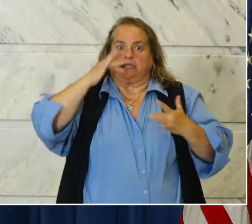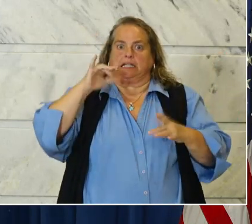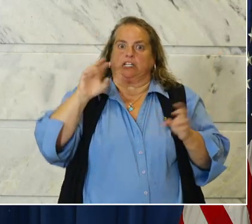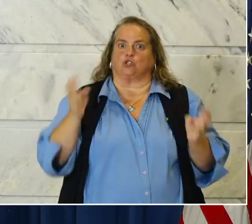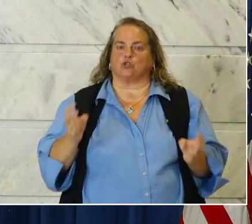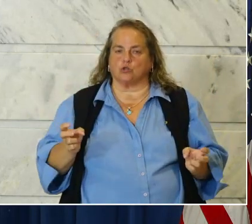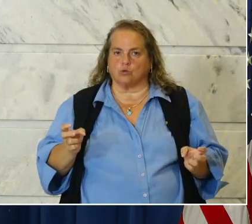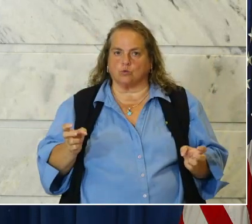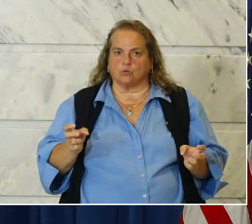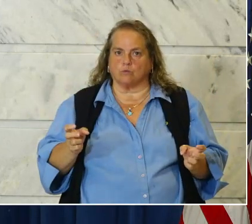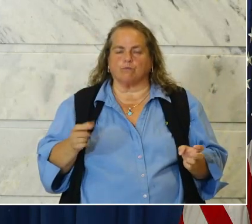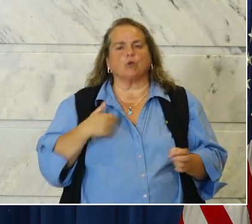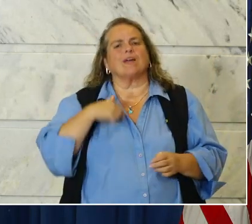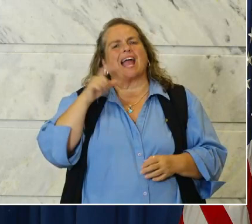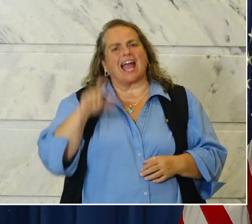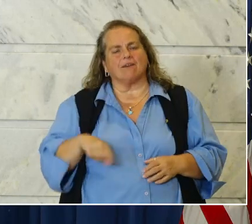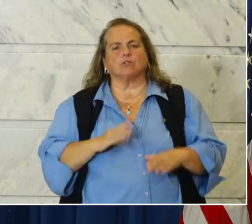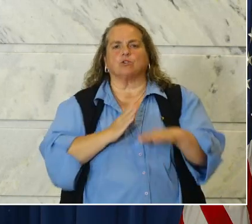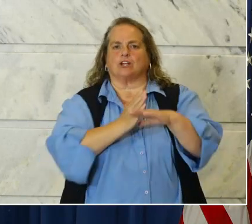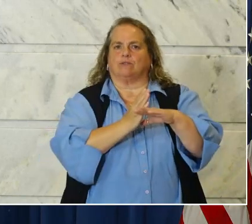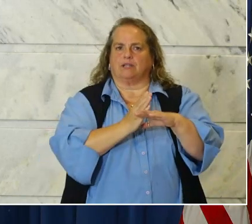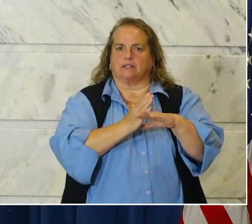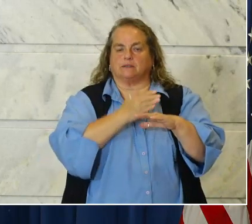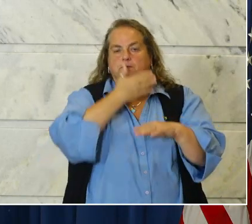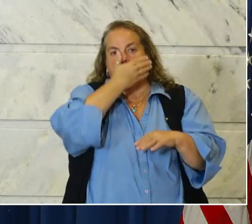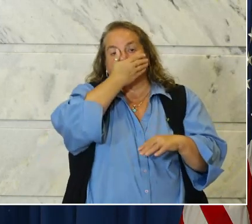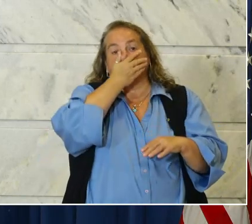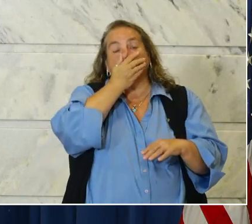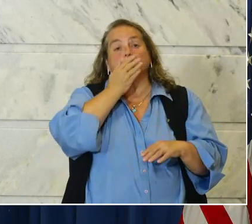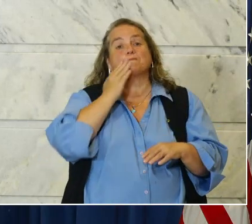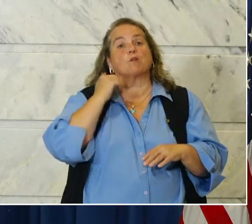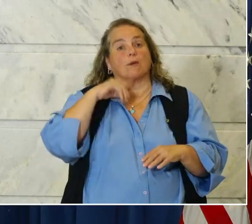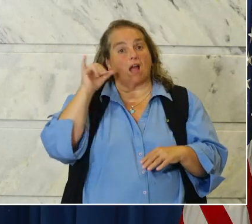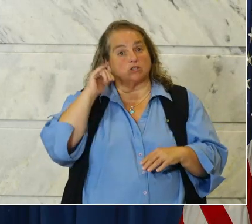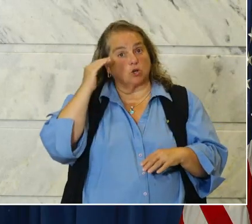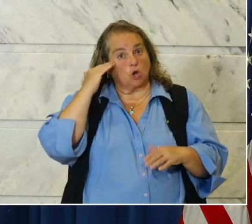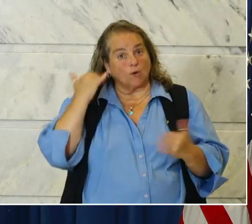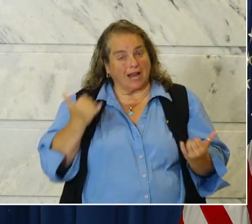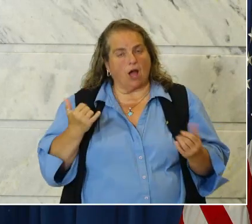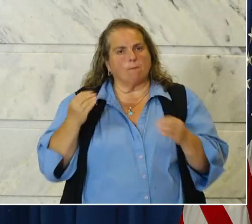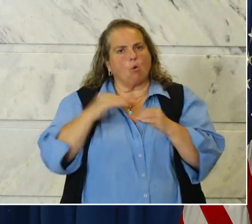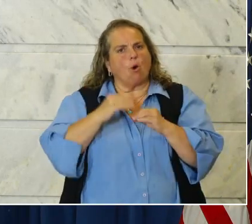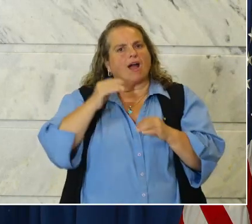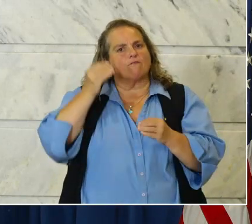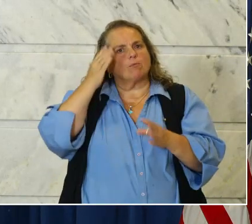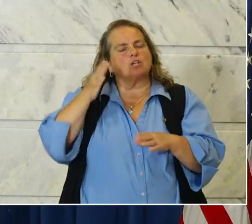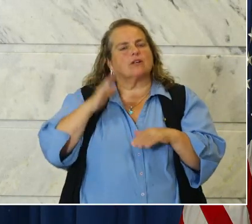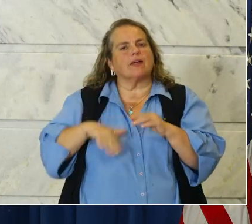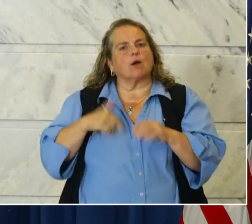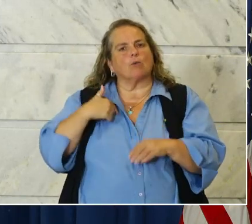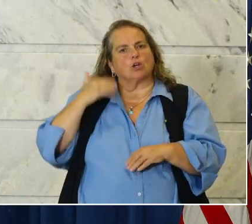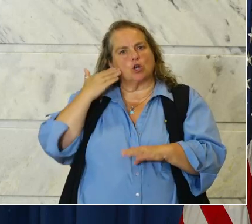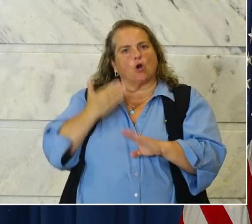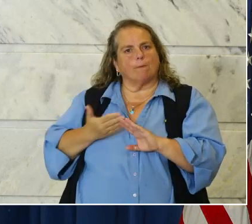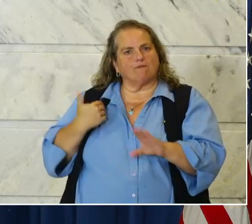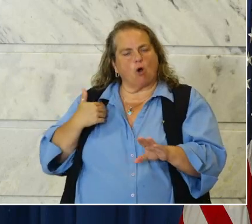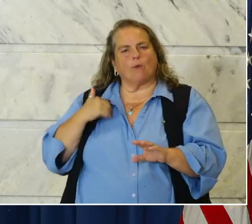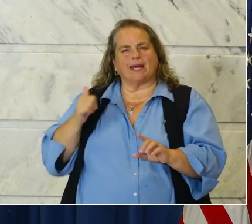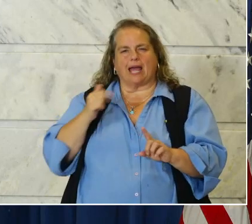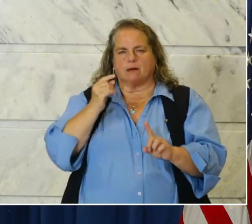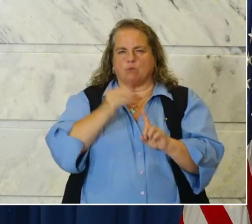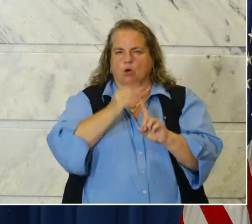So we have to take interventions, but we also know now more information than we did earlier on. So we know we can be more targeted